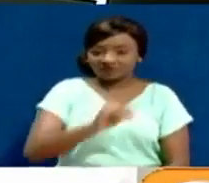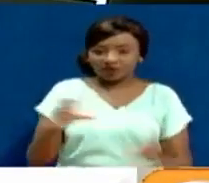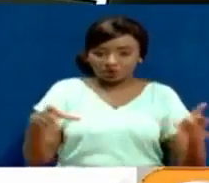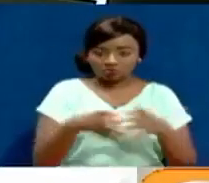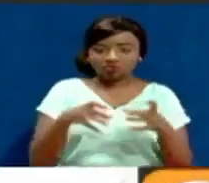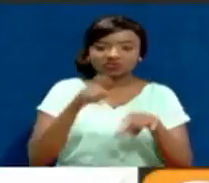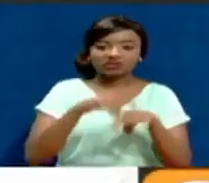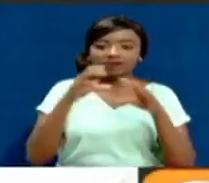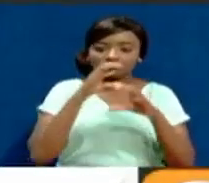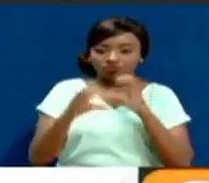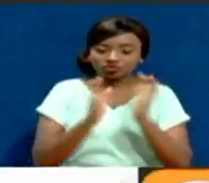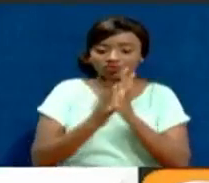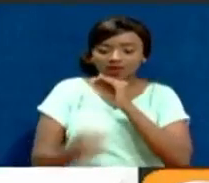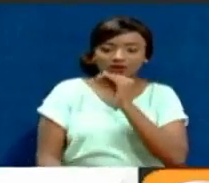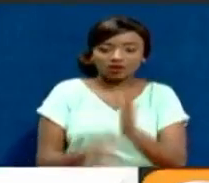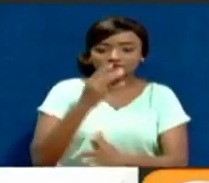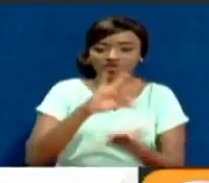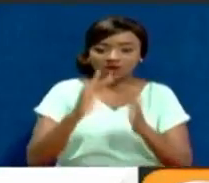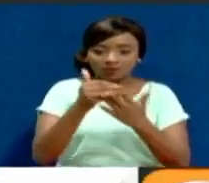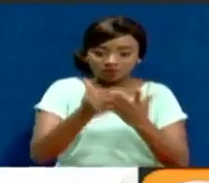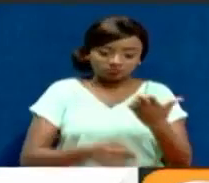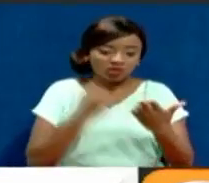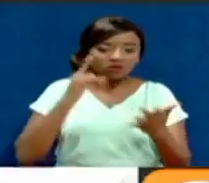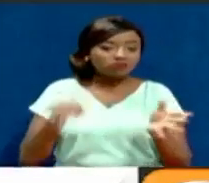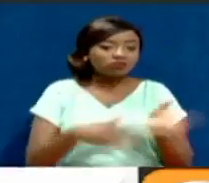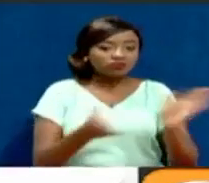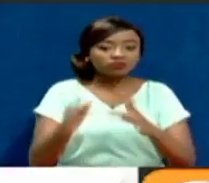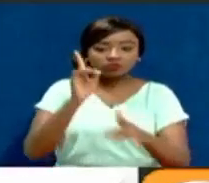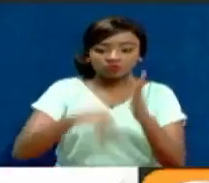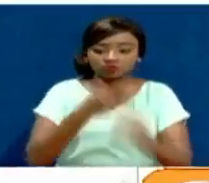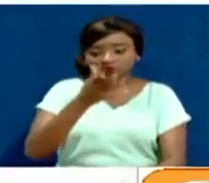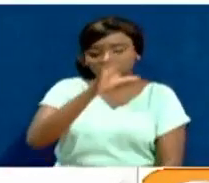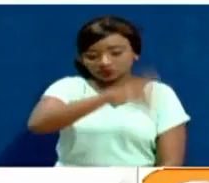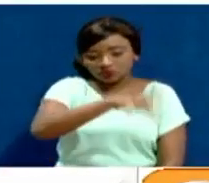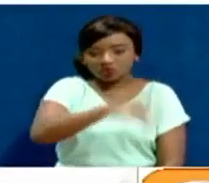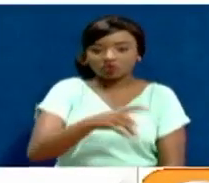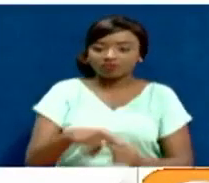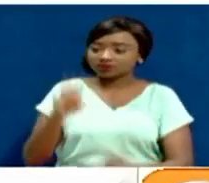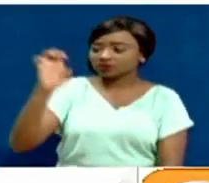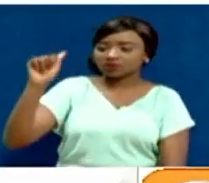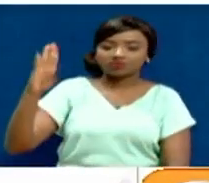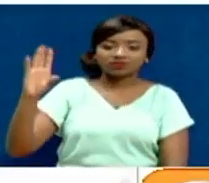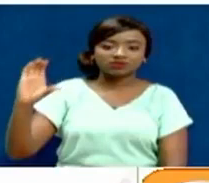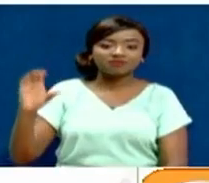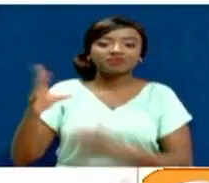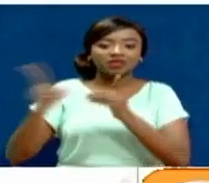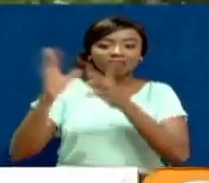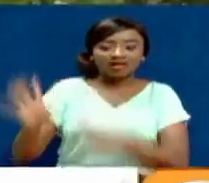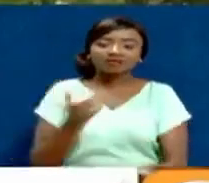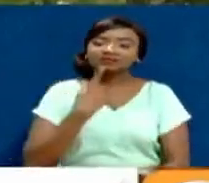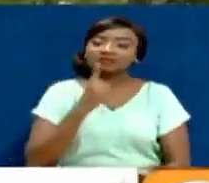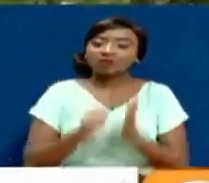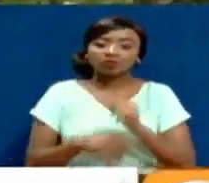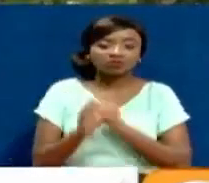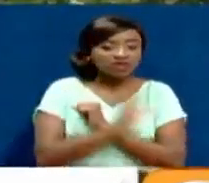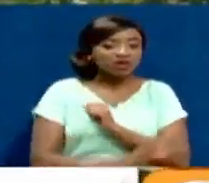speaking during a virtual launch of a report assessing the opportunities for trade in the DRC, EABC Executive Director Peter Mathuki said